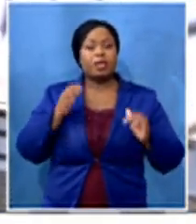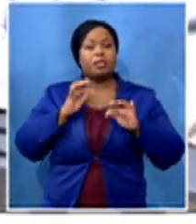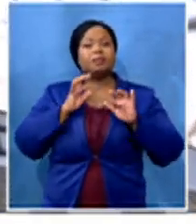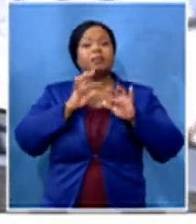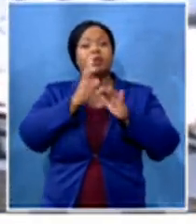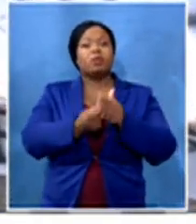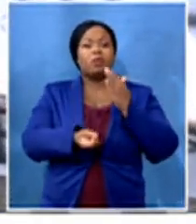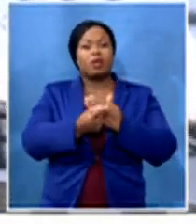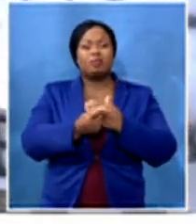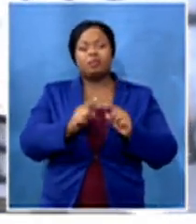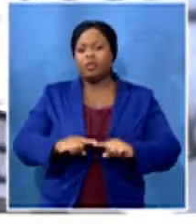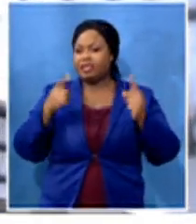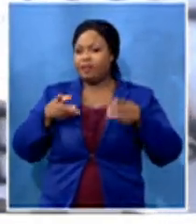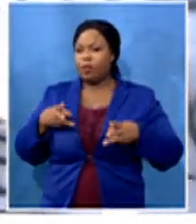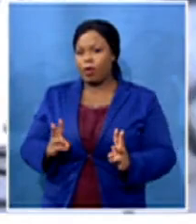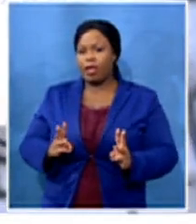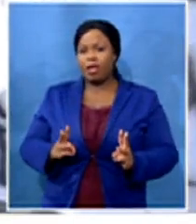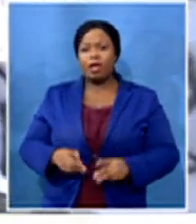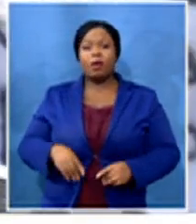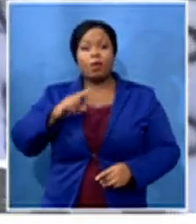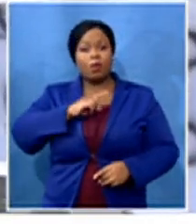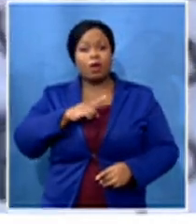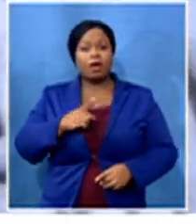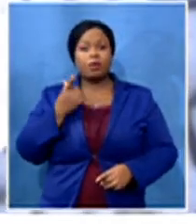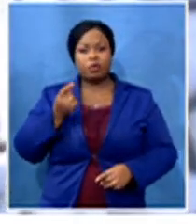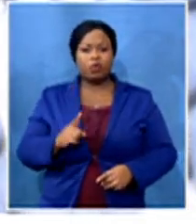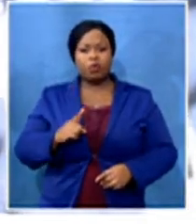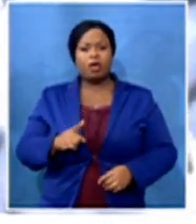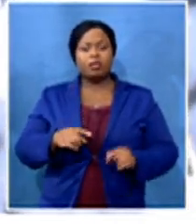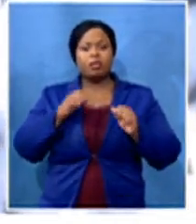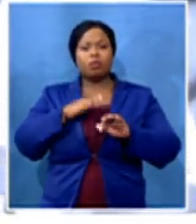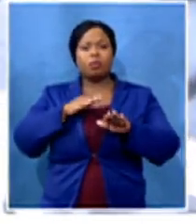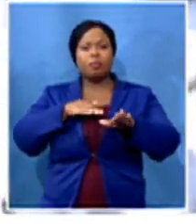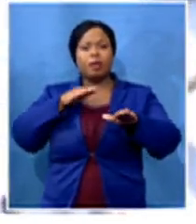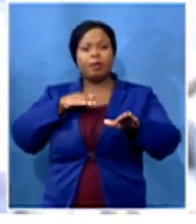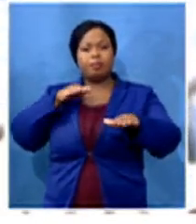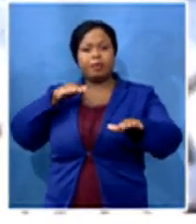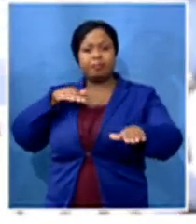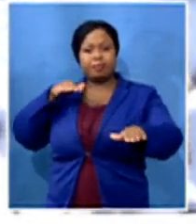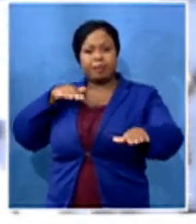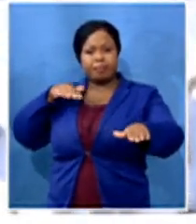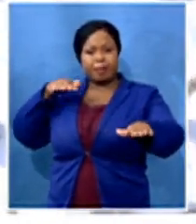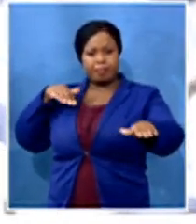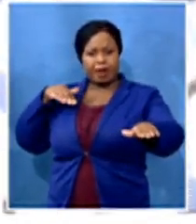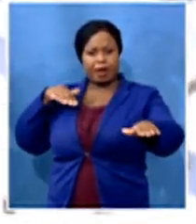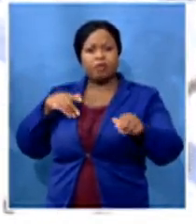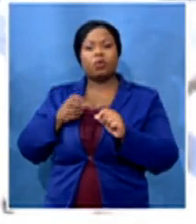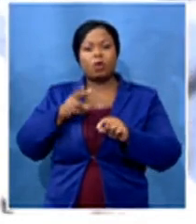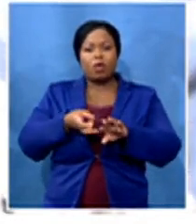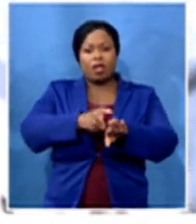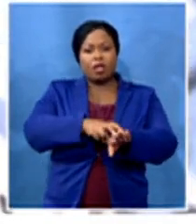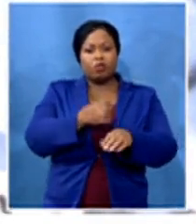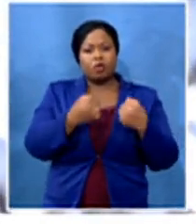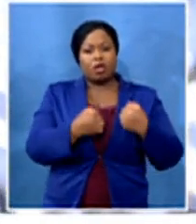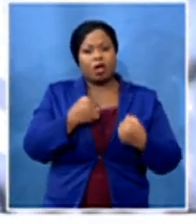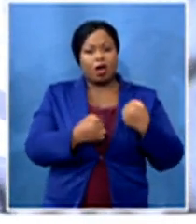to take a completely different form. They are going to do a convoy, stage a convoy. So everyone is going to go into a car and go